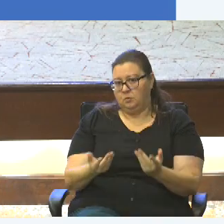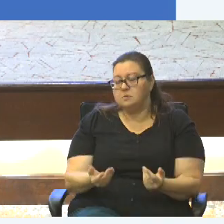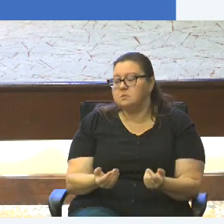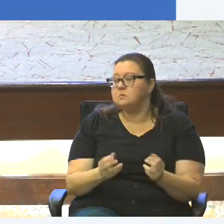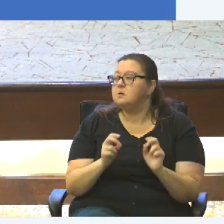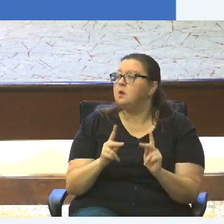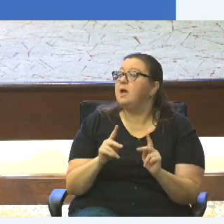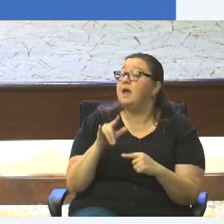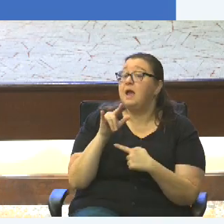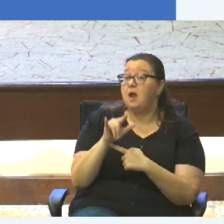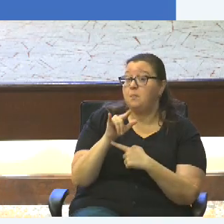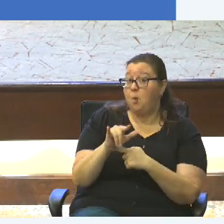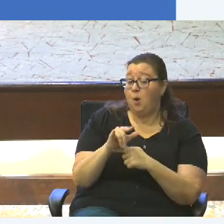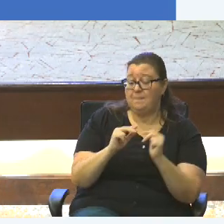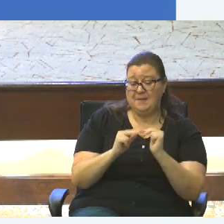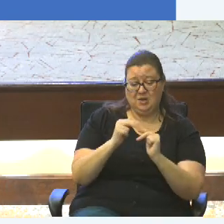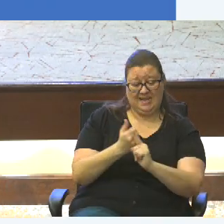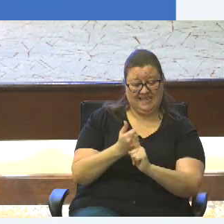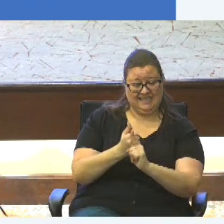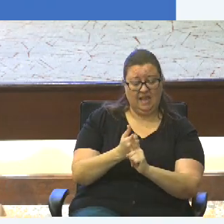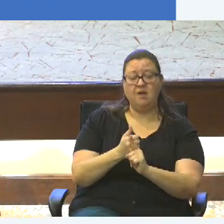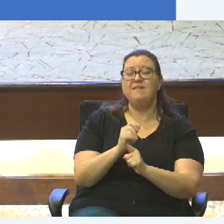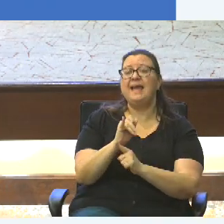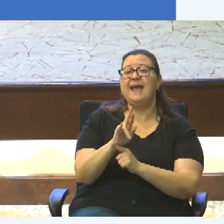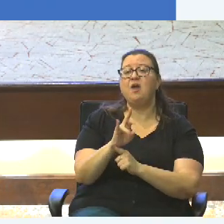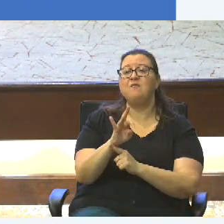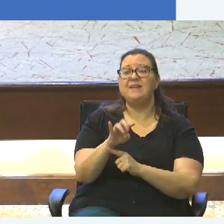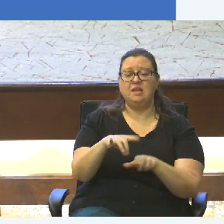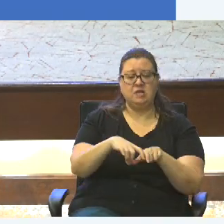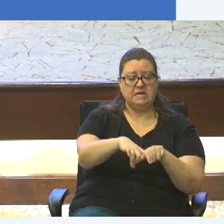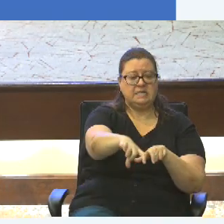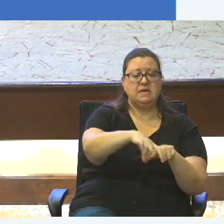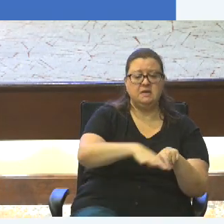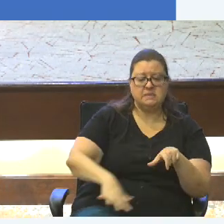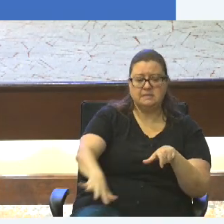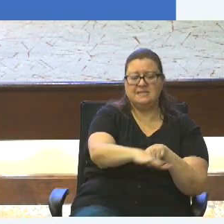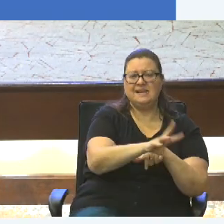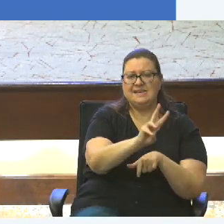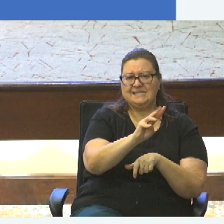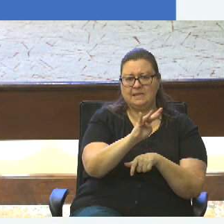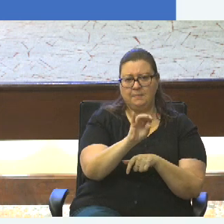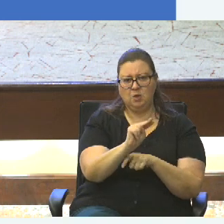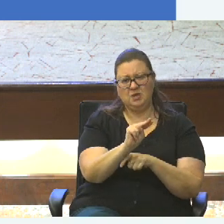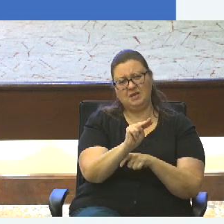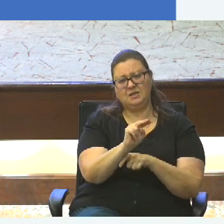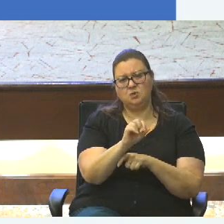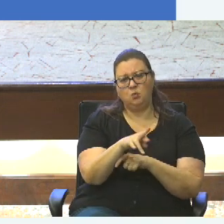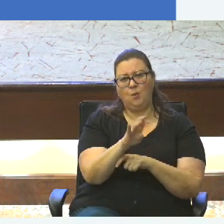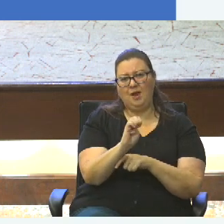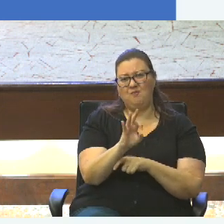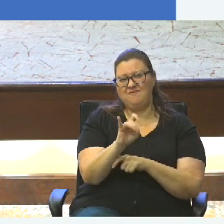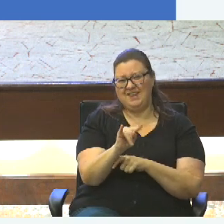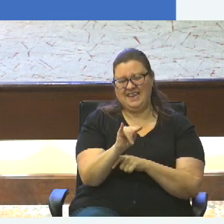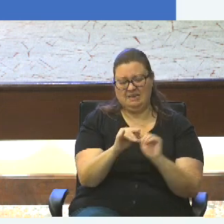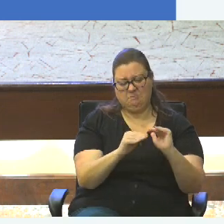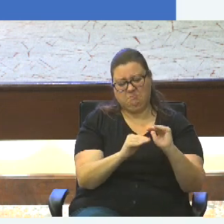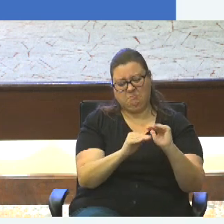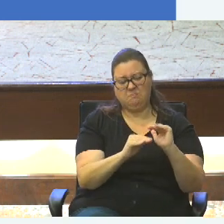In terms of airport infrastructure, the airfield consists of just under 6 million square feet of paved airfield